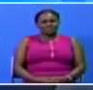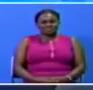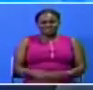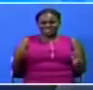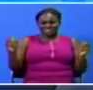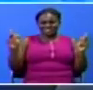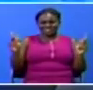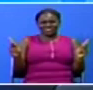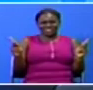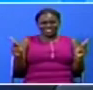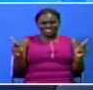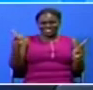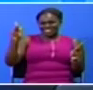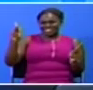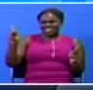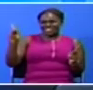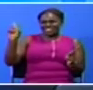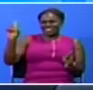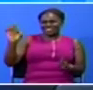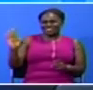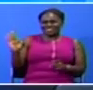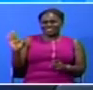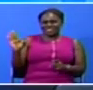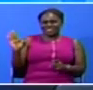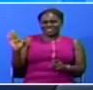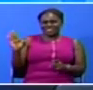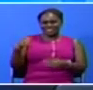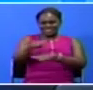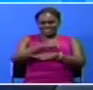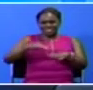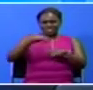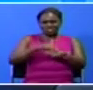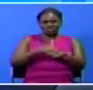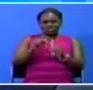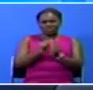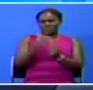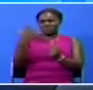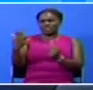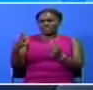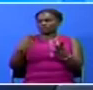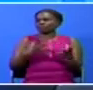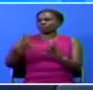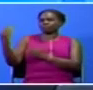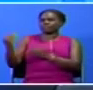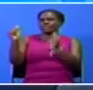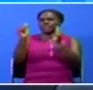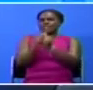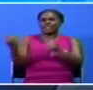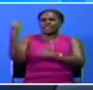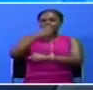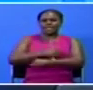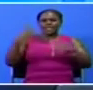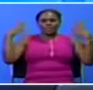Okay, KCB RFC's David Shege will captain the National 15s team set to depart for a 10-day training camp